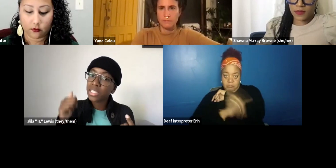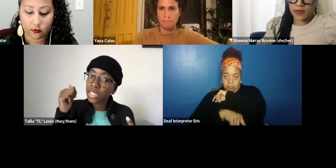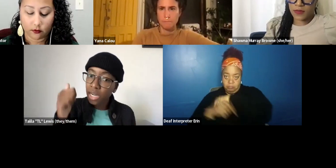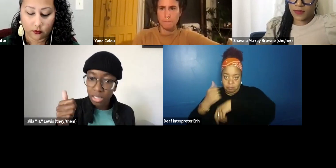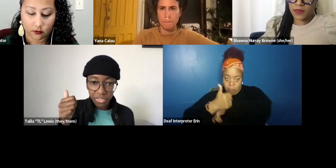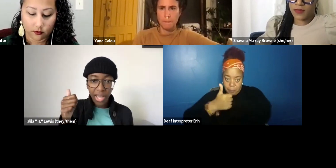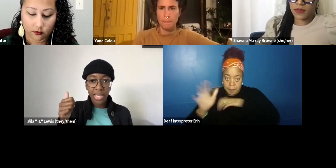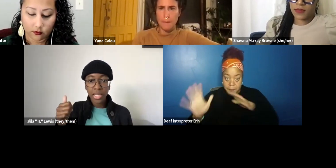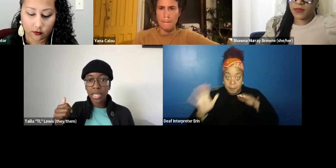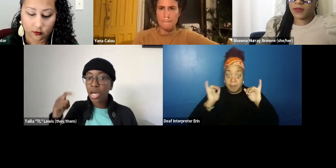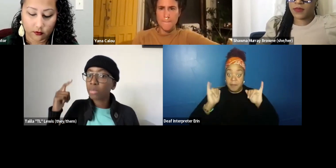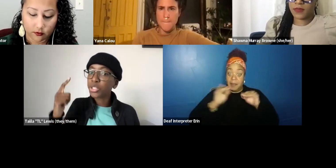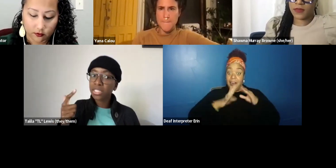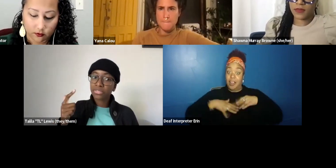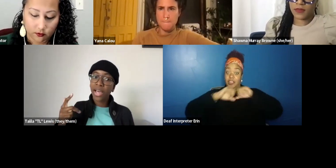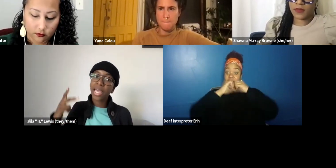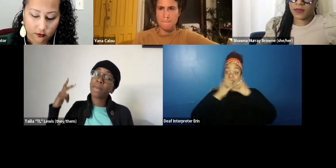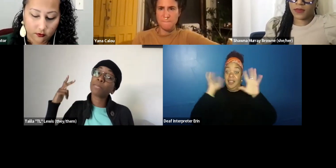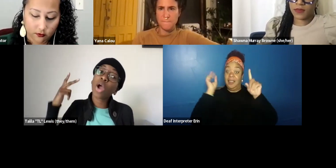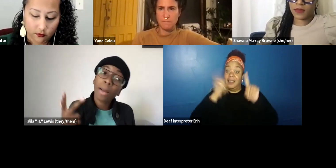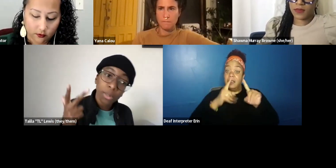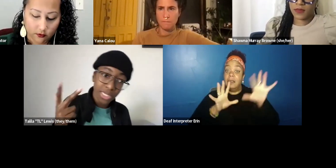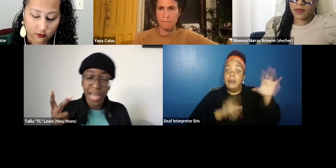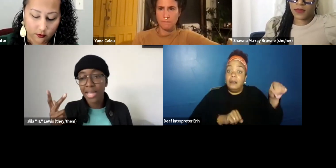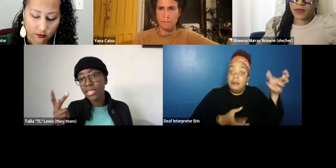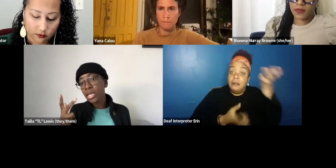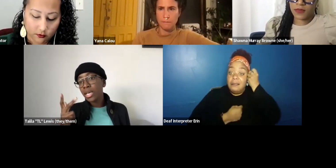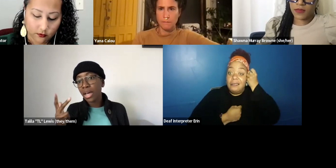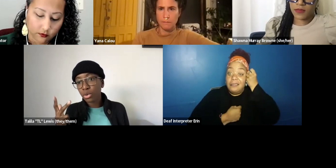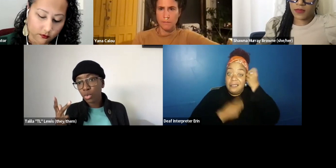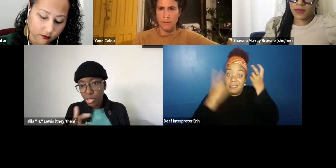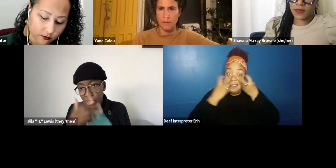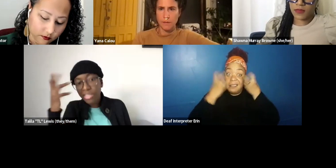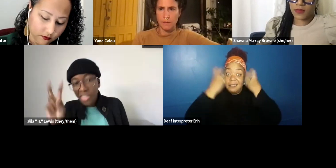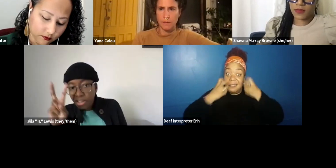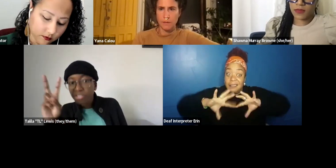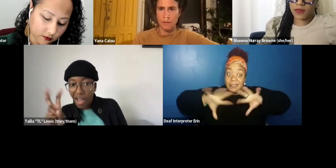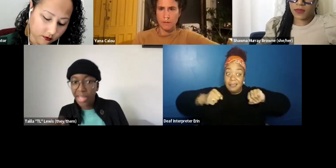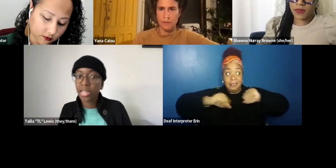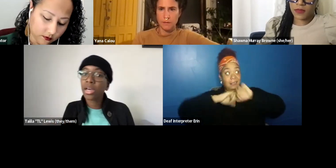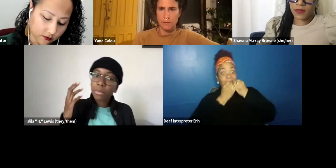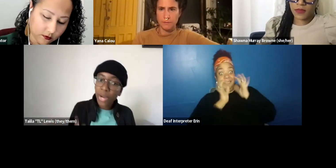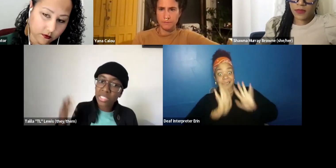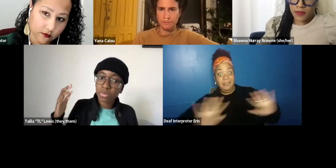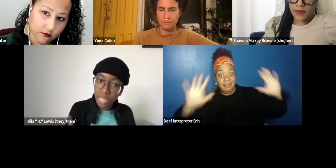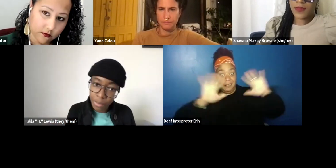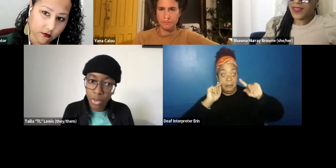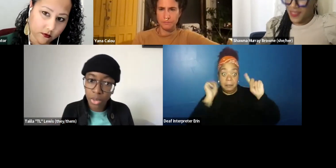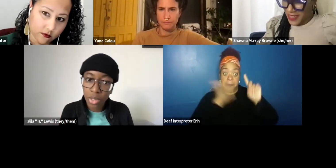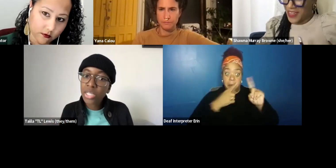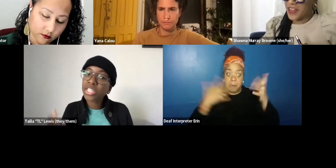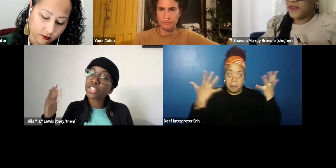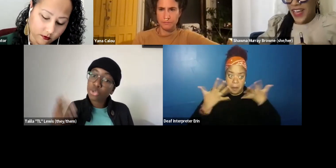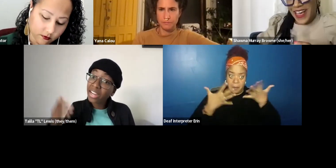societies is to nullify, objectify, and problematize, in other words, thingify oppressed